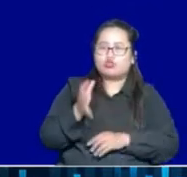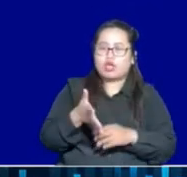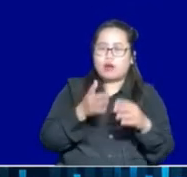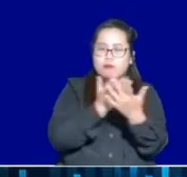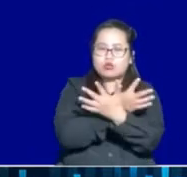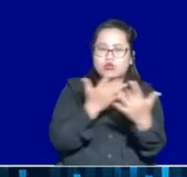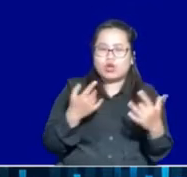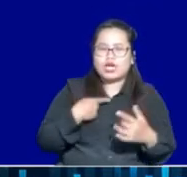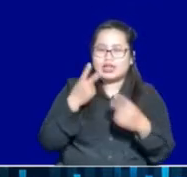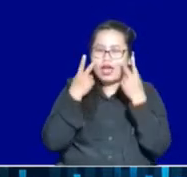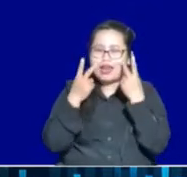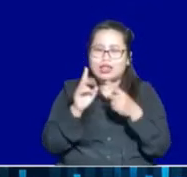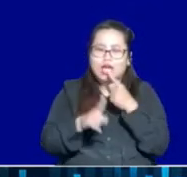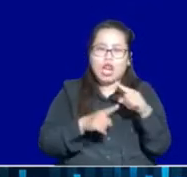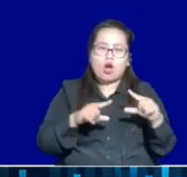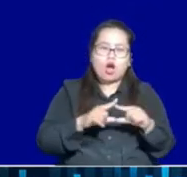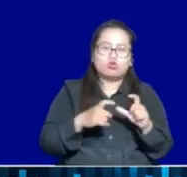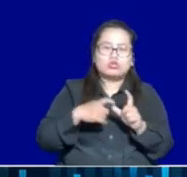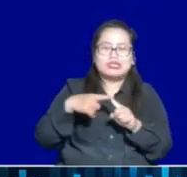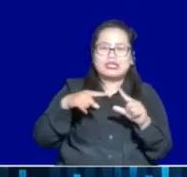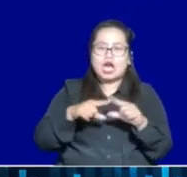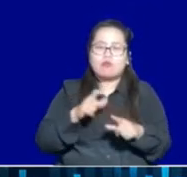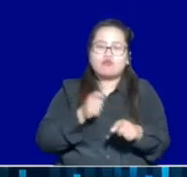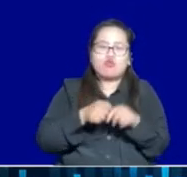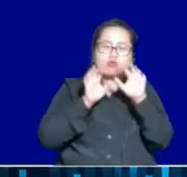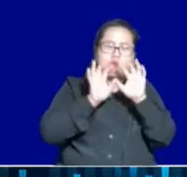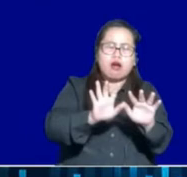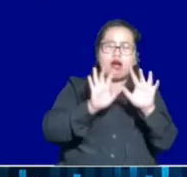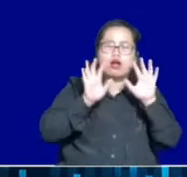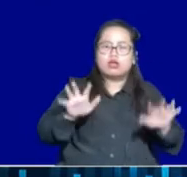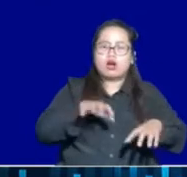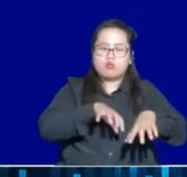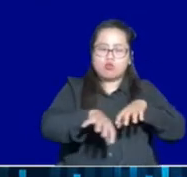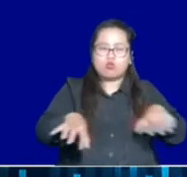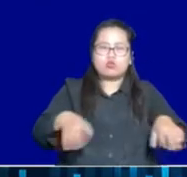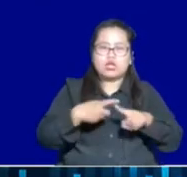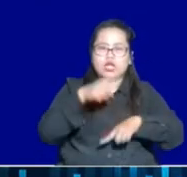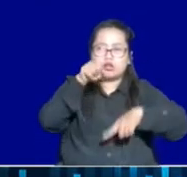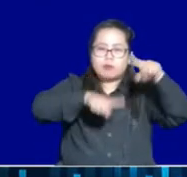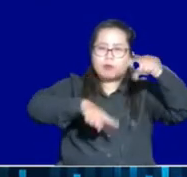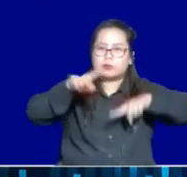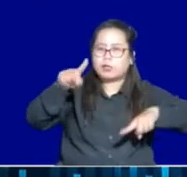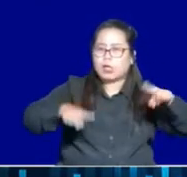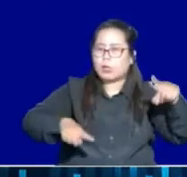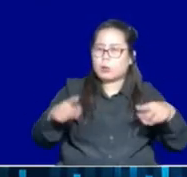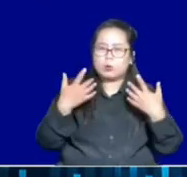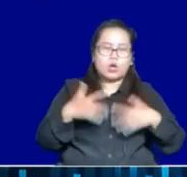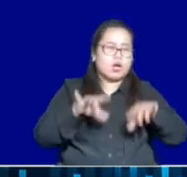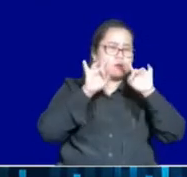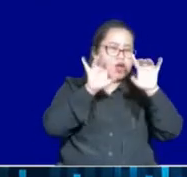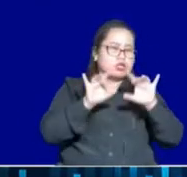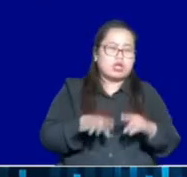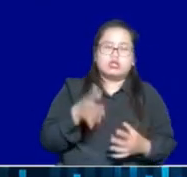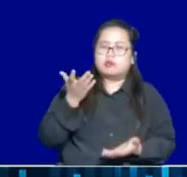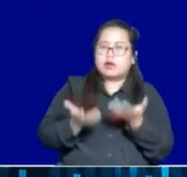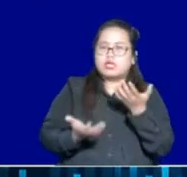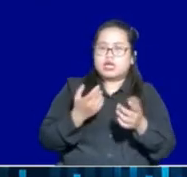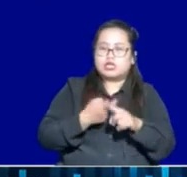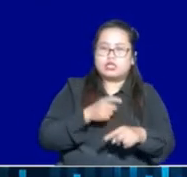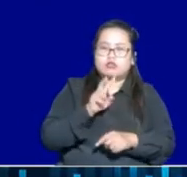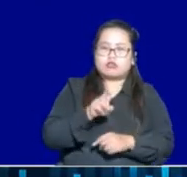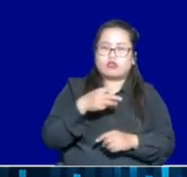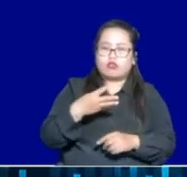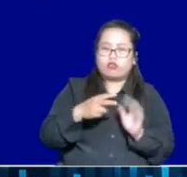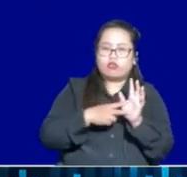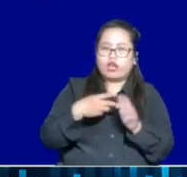It makes it's incredibly diversified vis-a-vis Venezuela. And I can show you in Indonesia, and here is